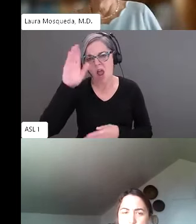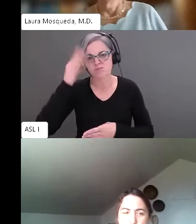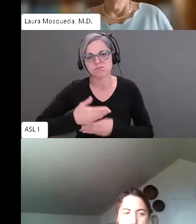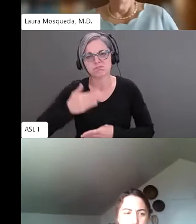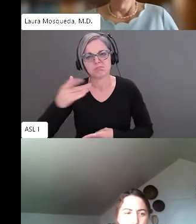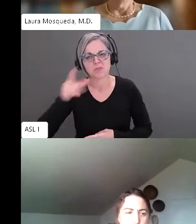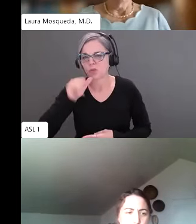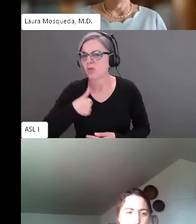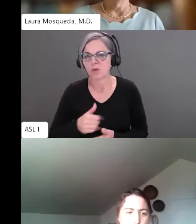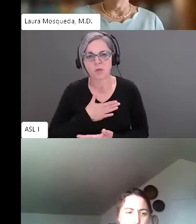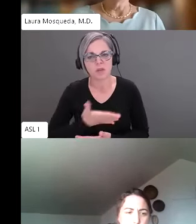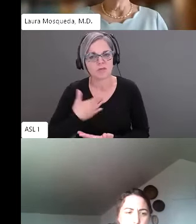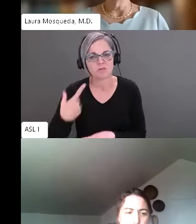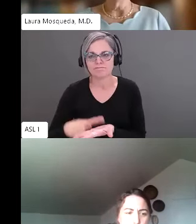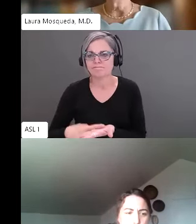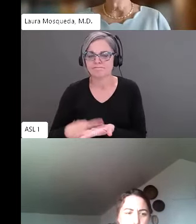this?